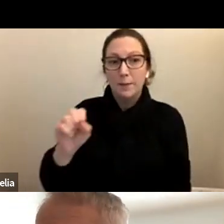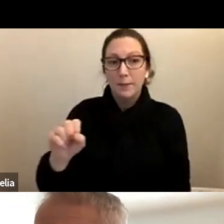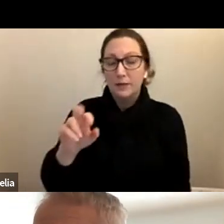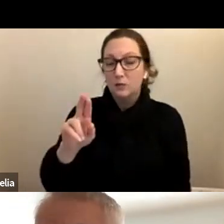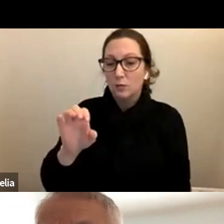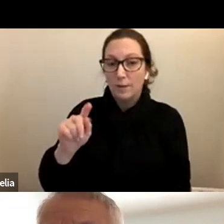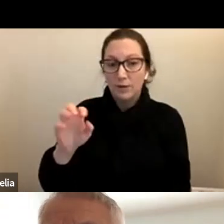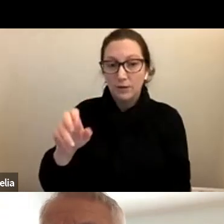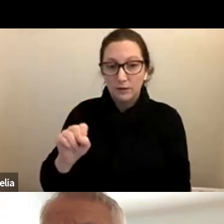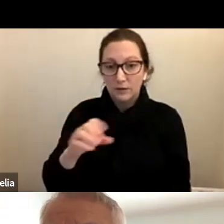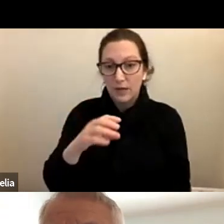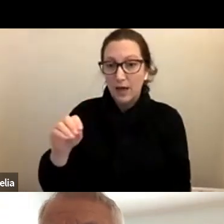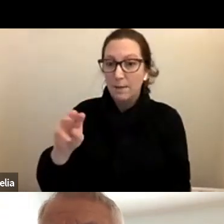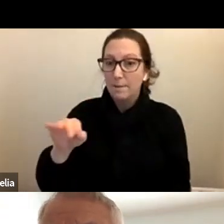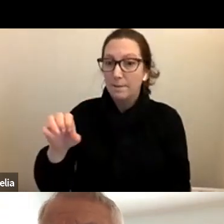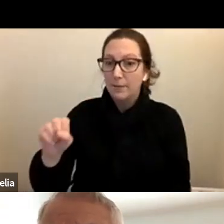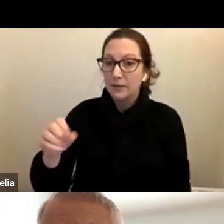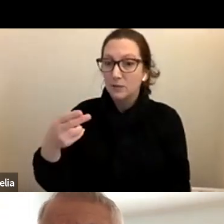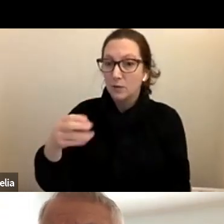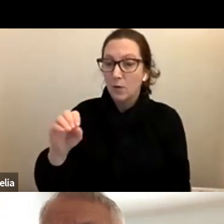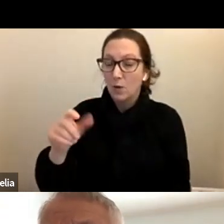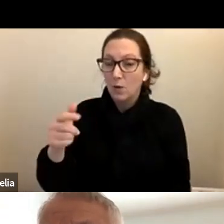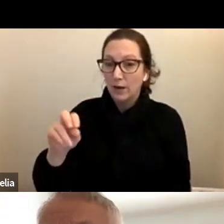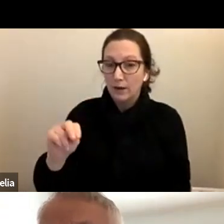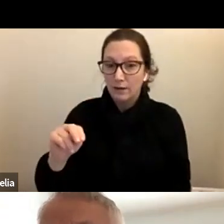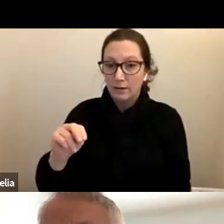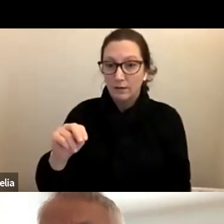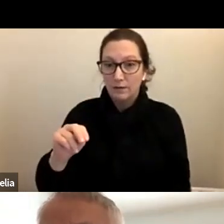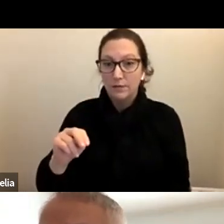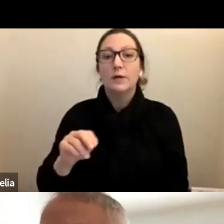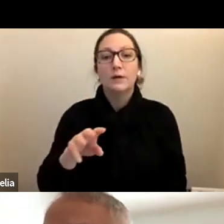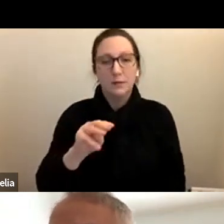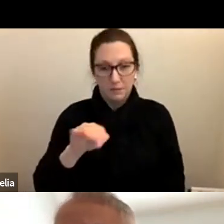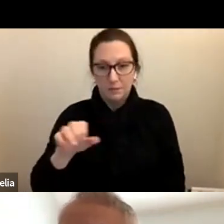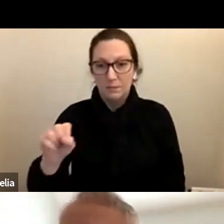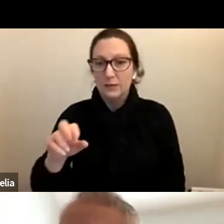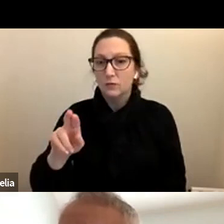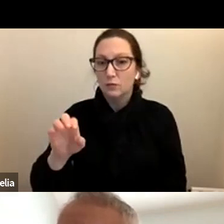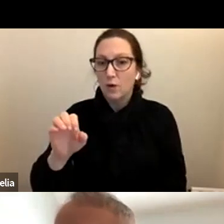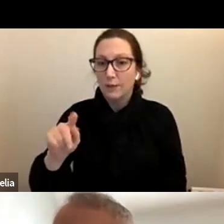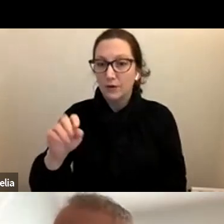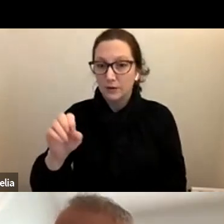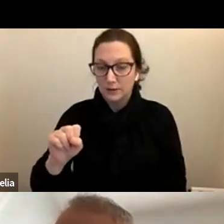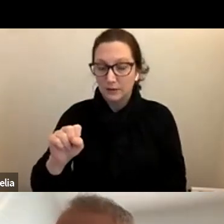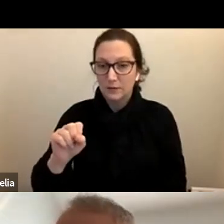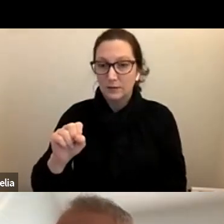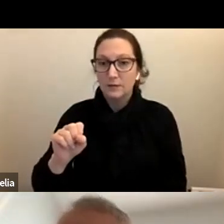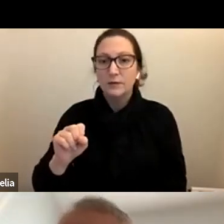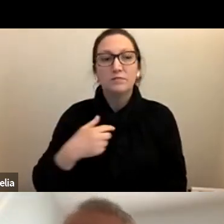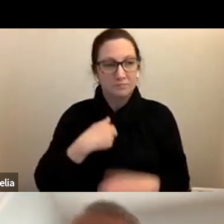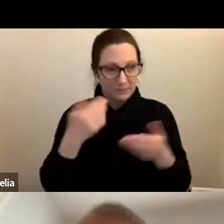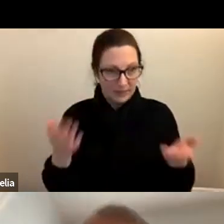Hogan. Ms. Roberts, are you beginning? I am here, yes, I am, thank you. And Ms. Hogan is going